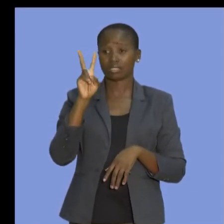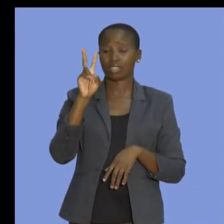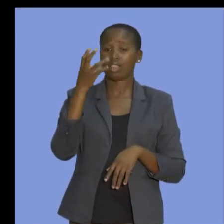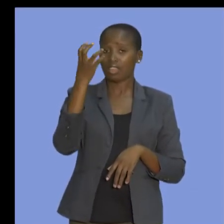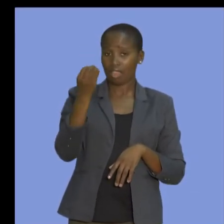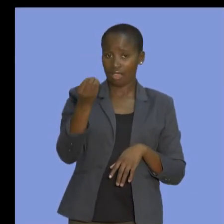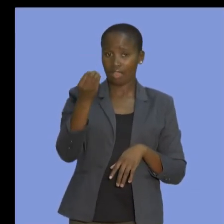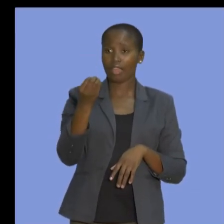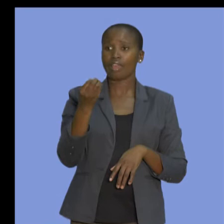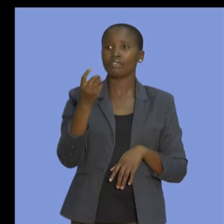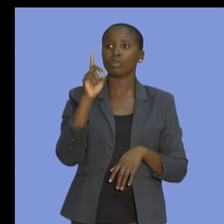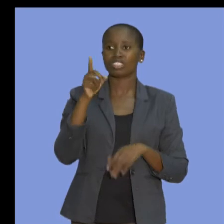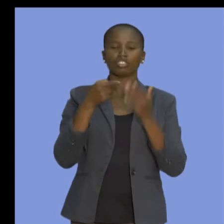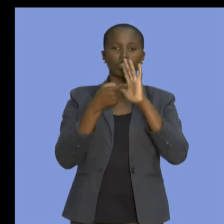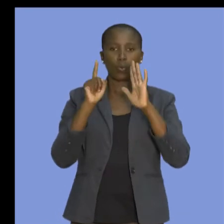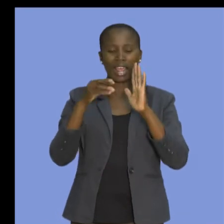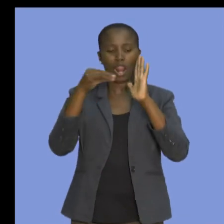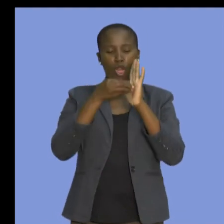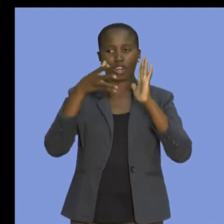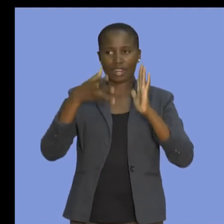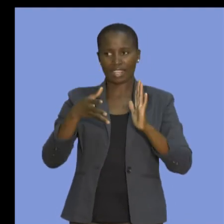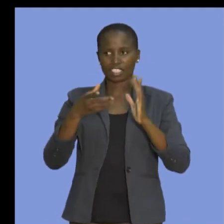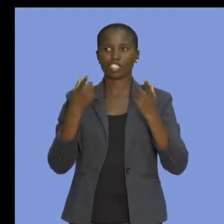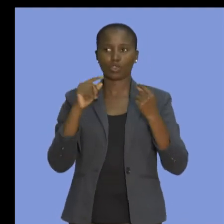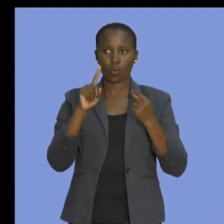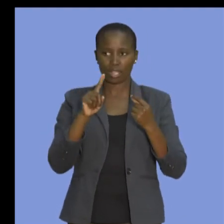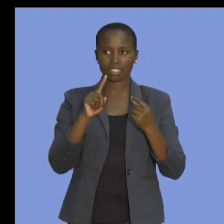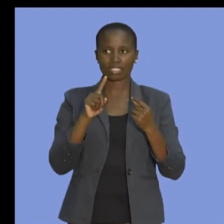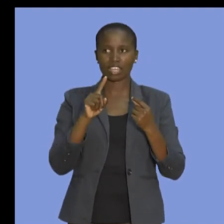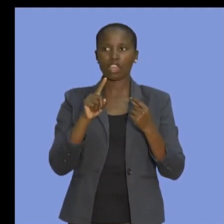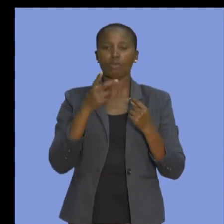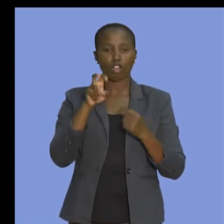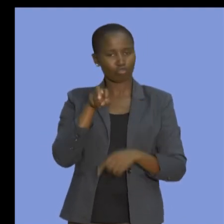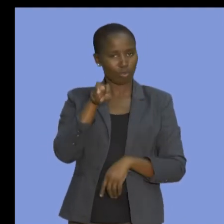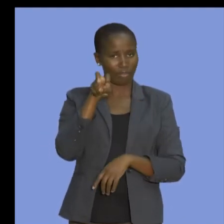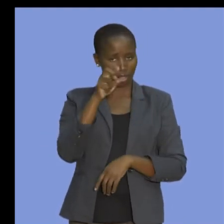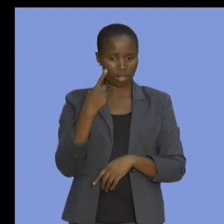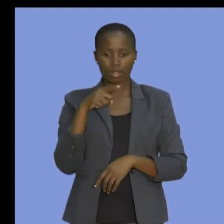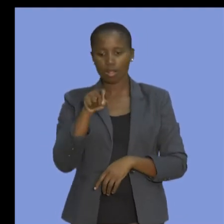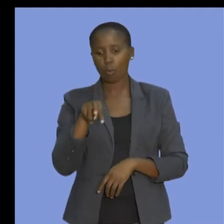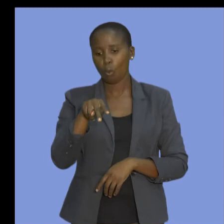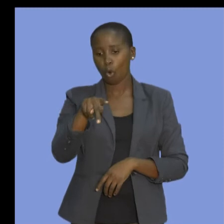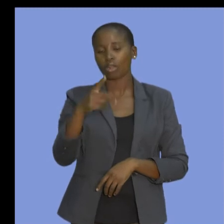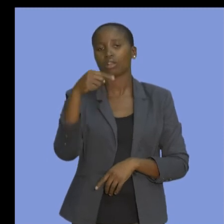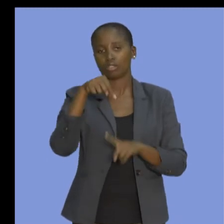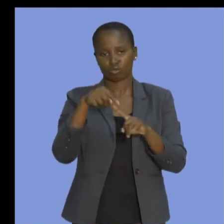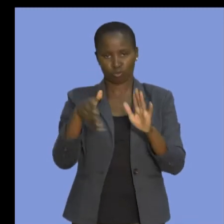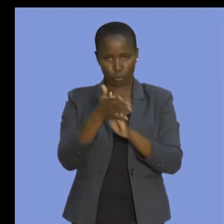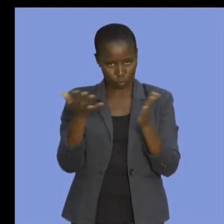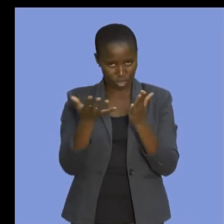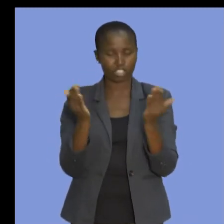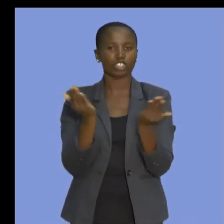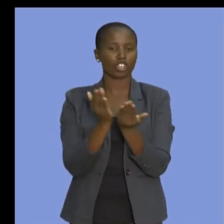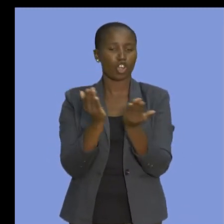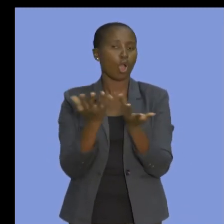graph showing learners travel to school. So this implies learners can walk, take a